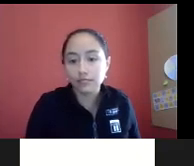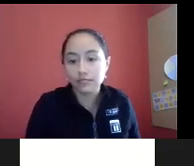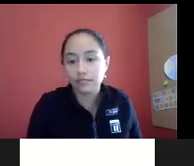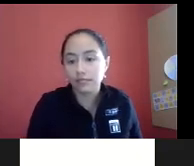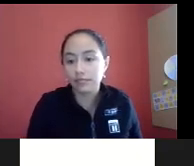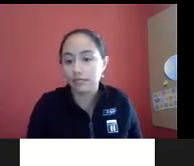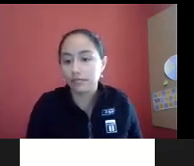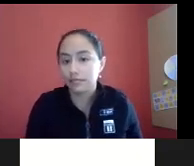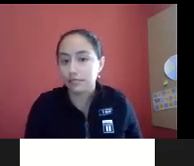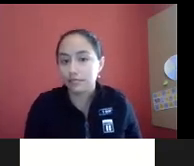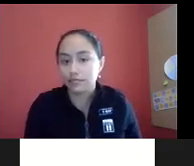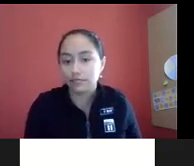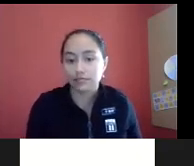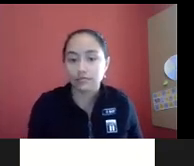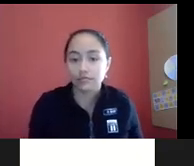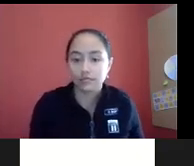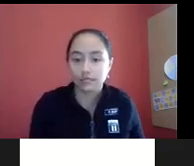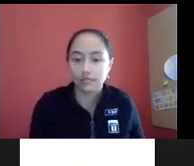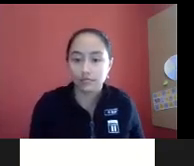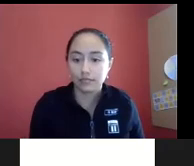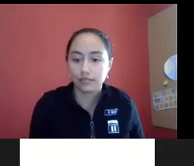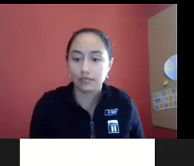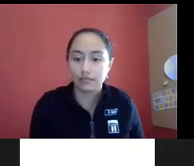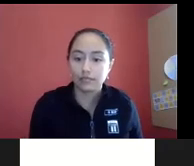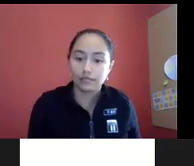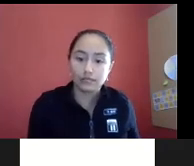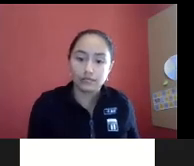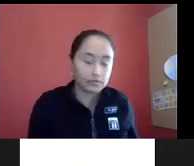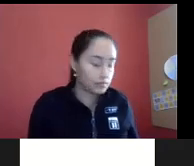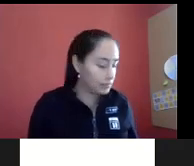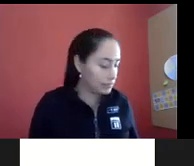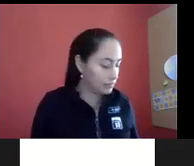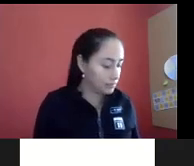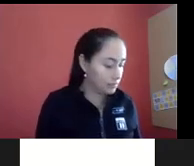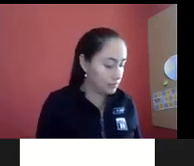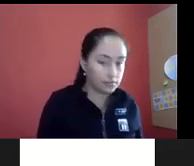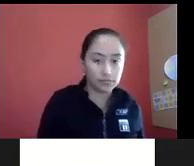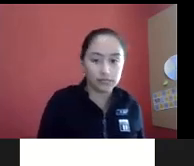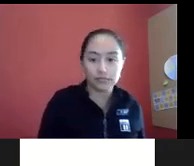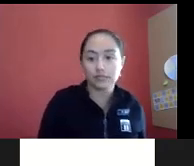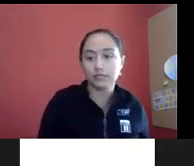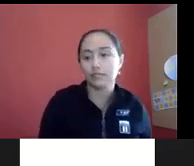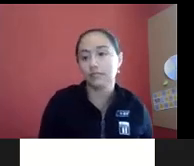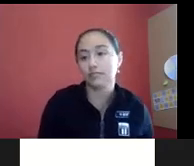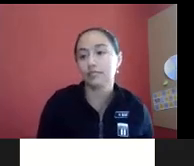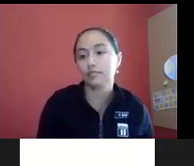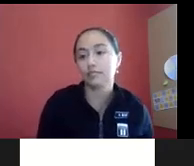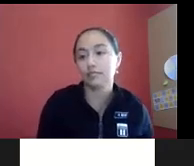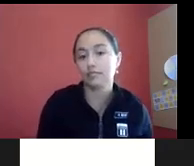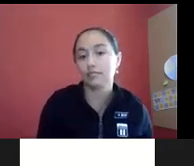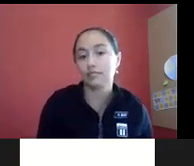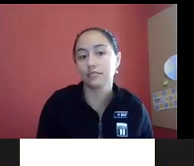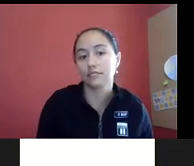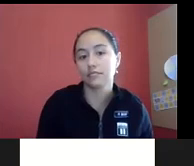could also have some advantages rather than stress reduction, engagement